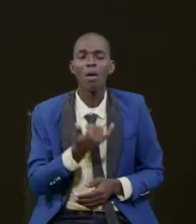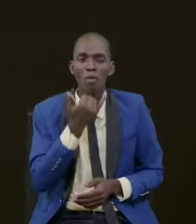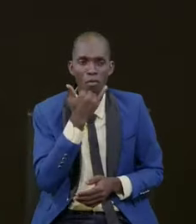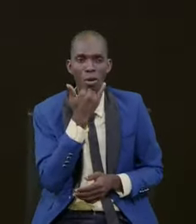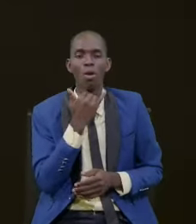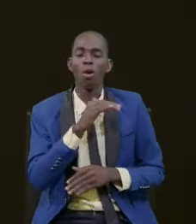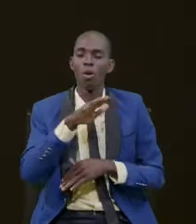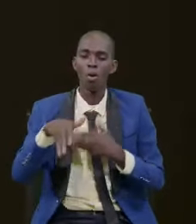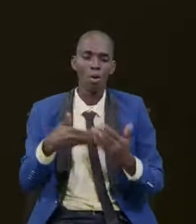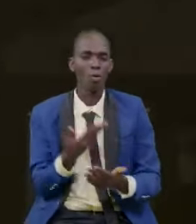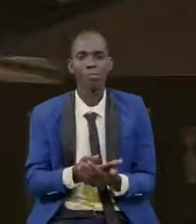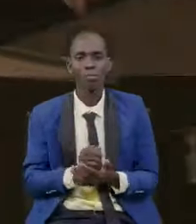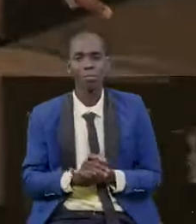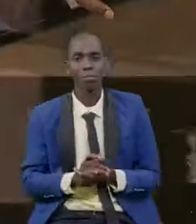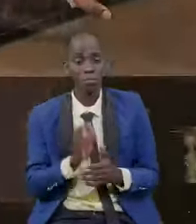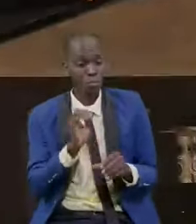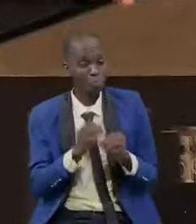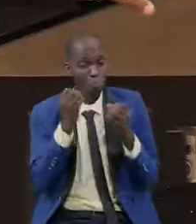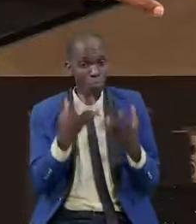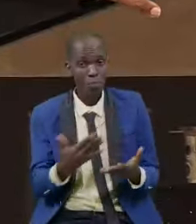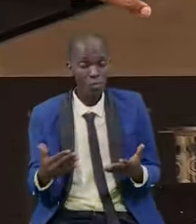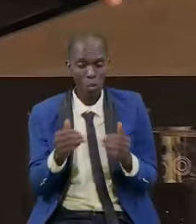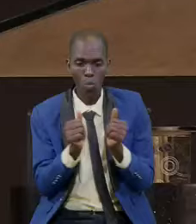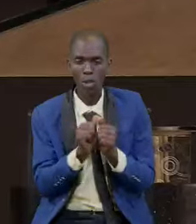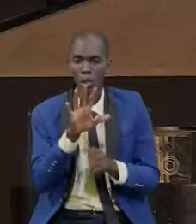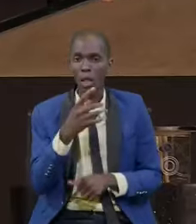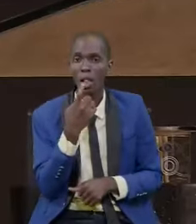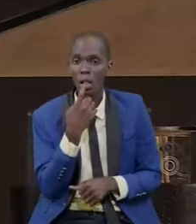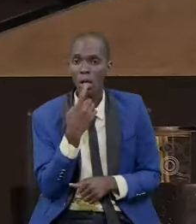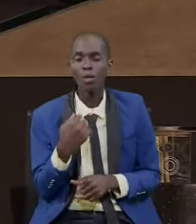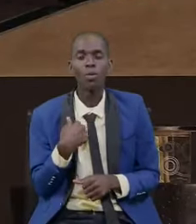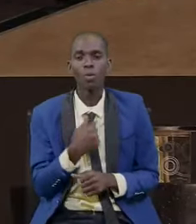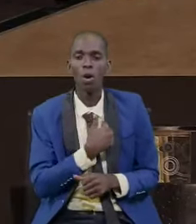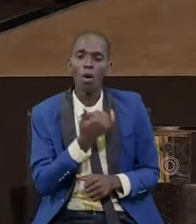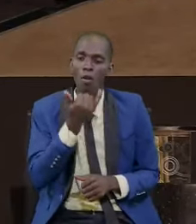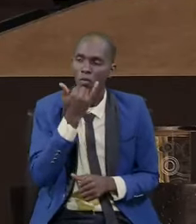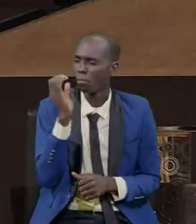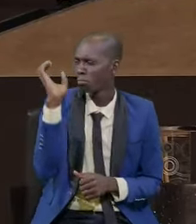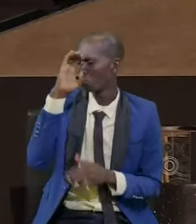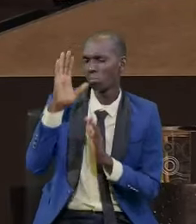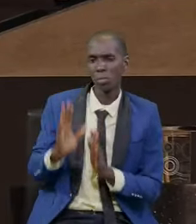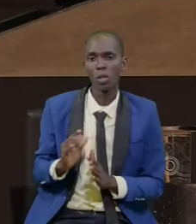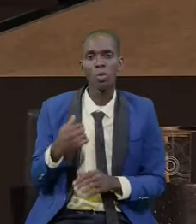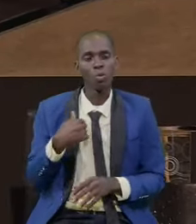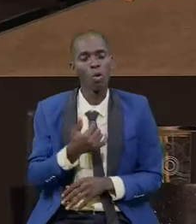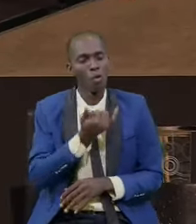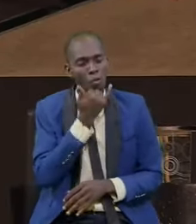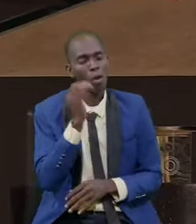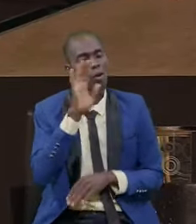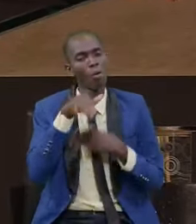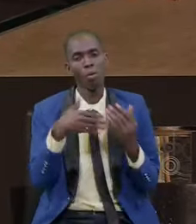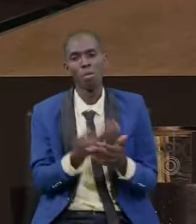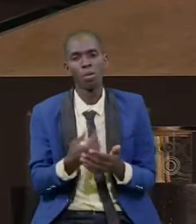all. In many things of the tongue, we offend strangers, we offend all. We